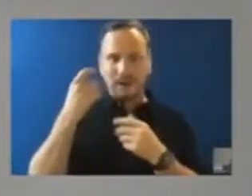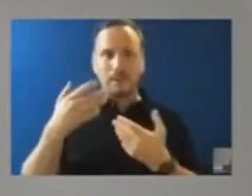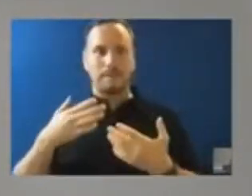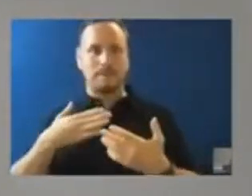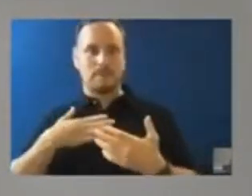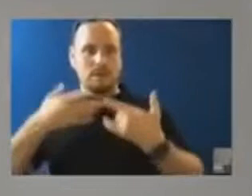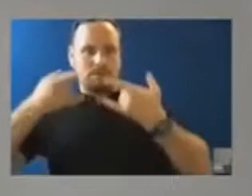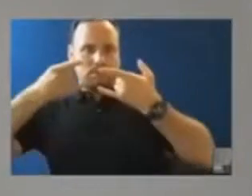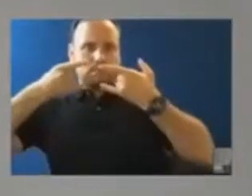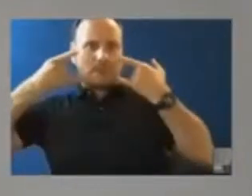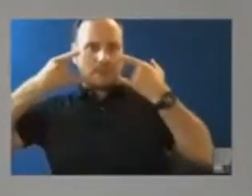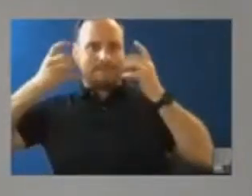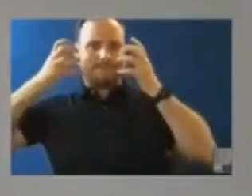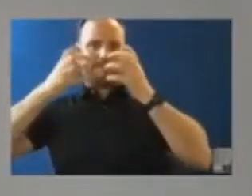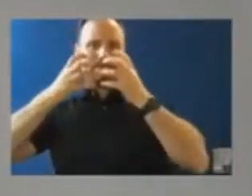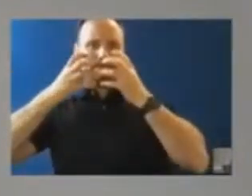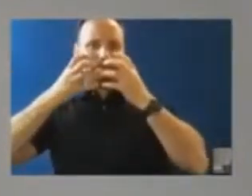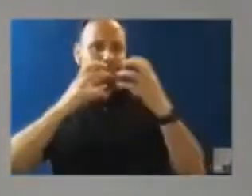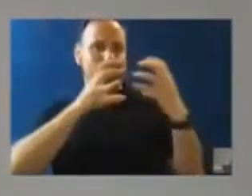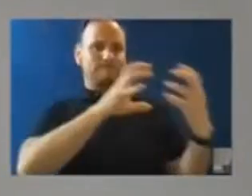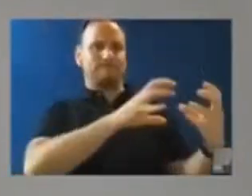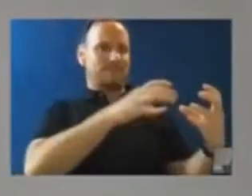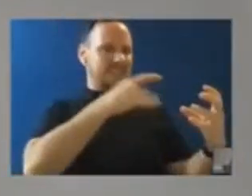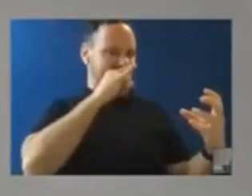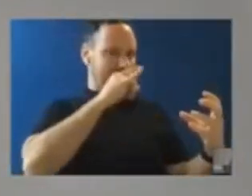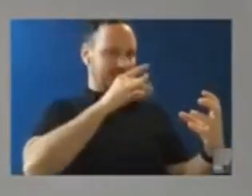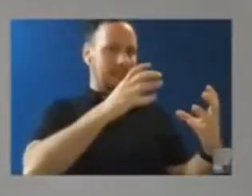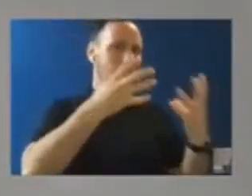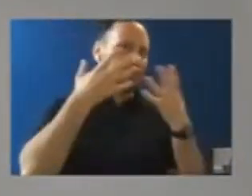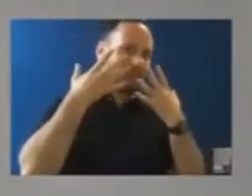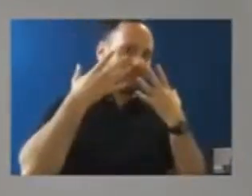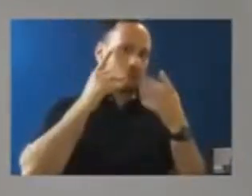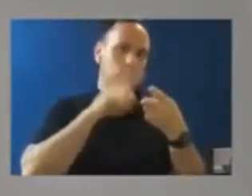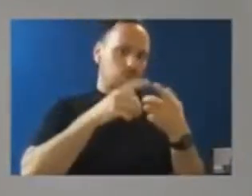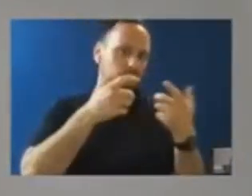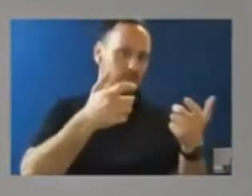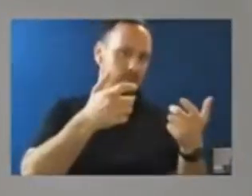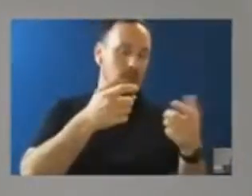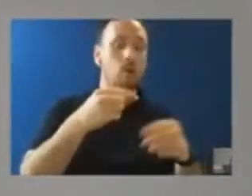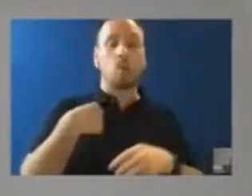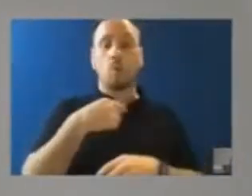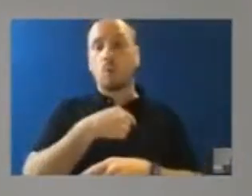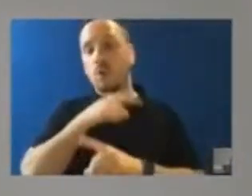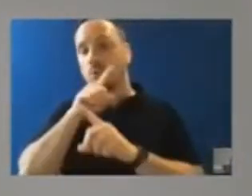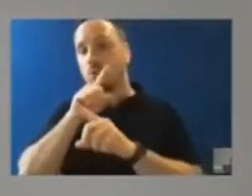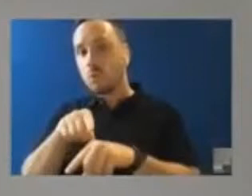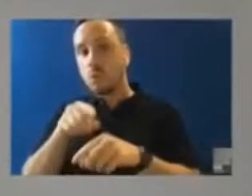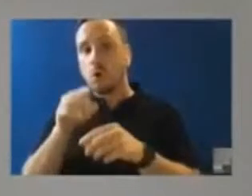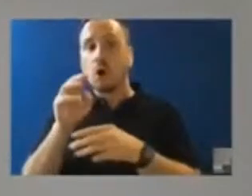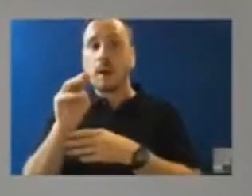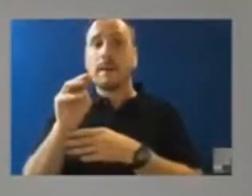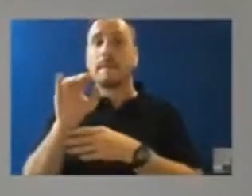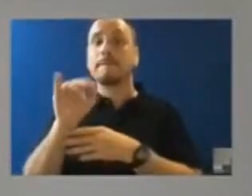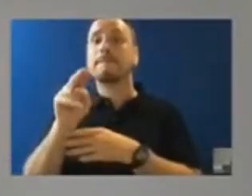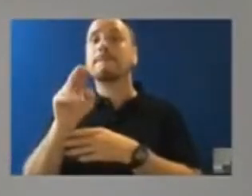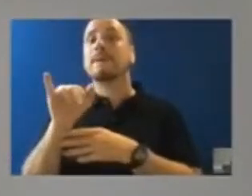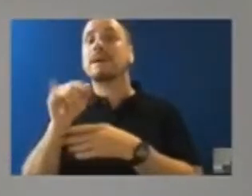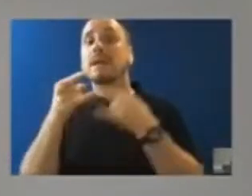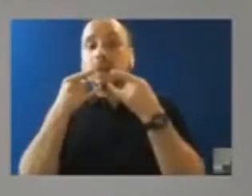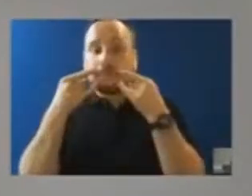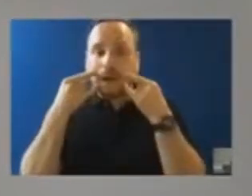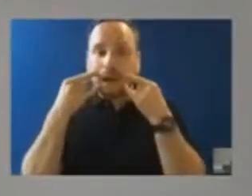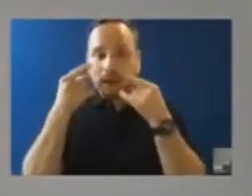too big for them. So we have those ordered. And those are coming in, and that's one of the reasons why you'll see a little bit as far as the dates and so forth to allow those to get